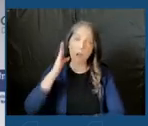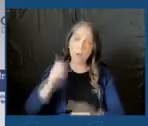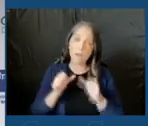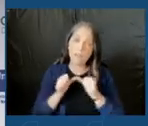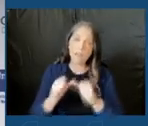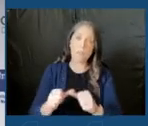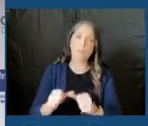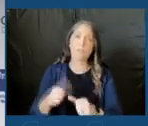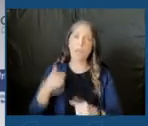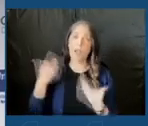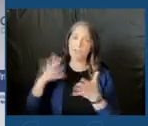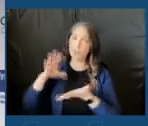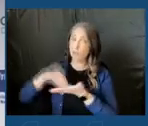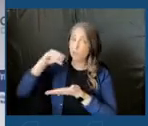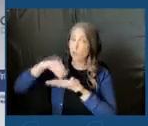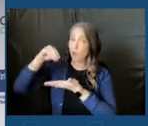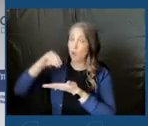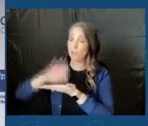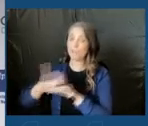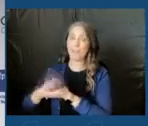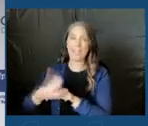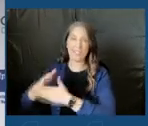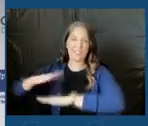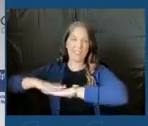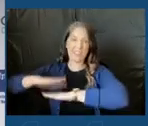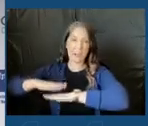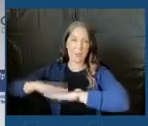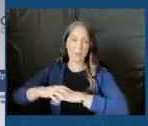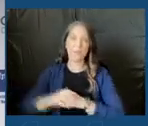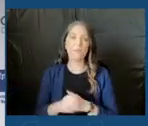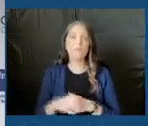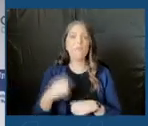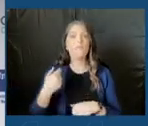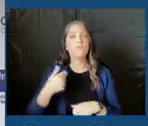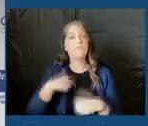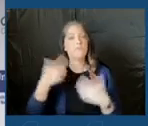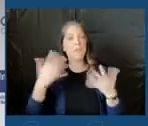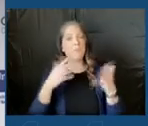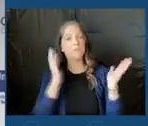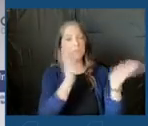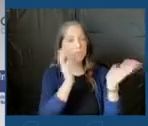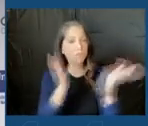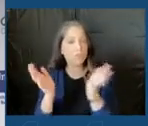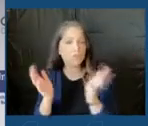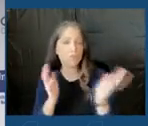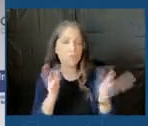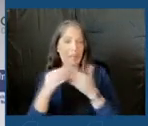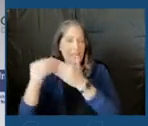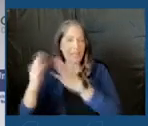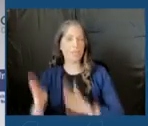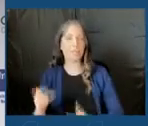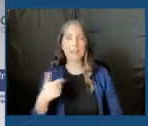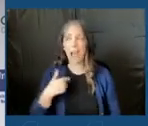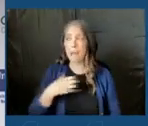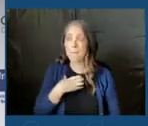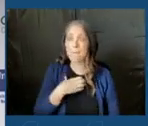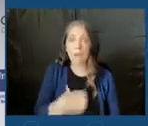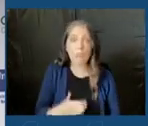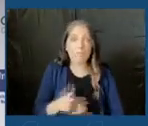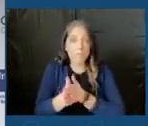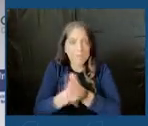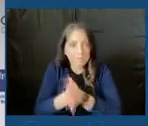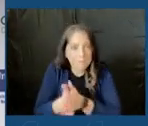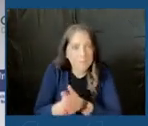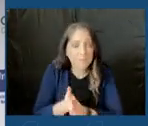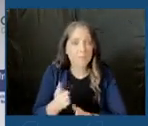kitchen table. And I talked to Reverend Al and so many other leaders about why I'm so passionate about this. And I was